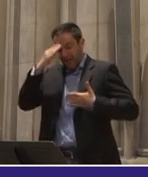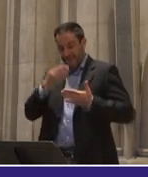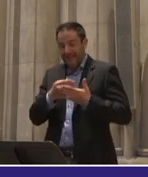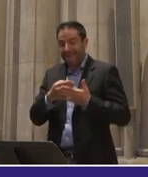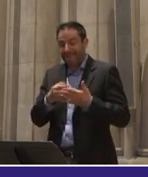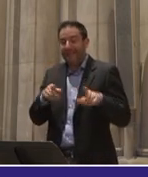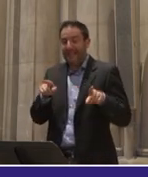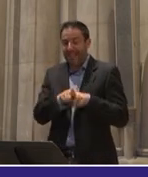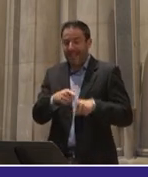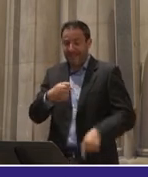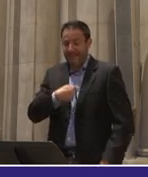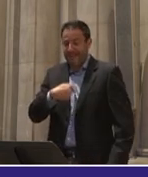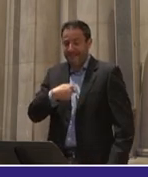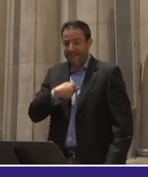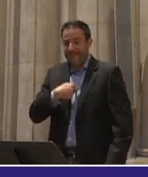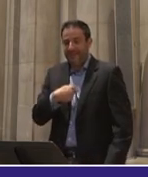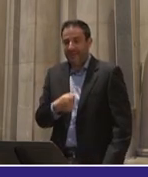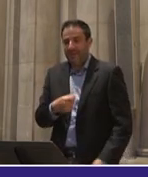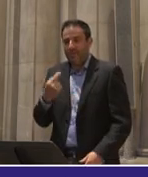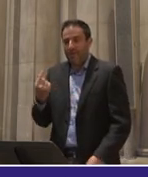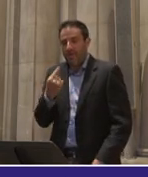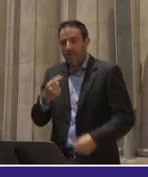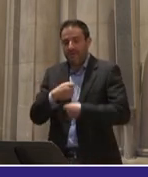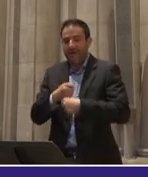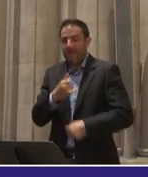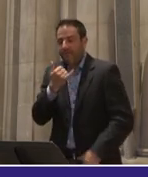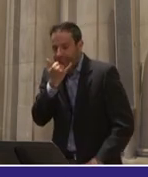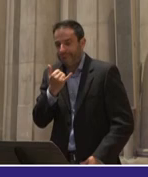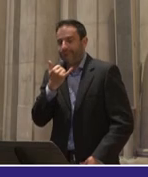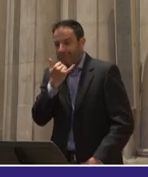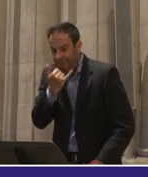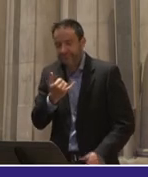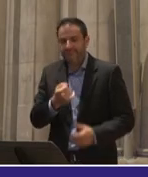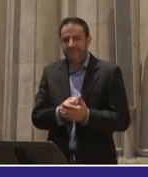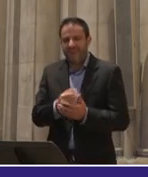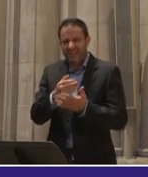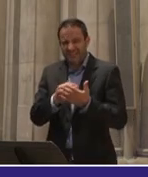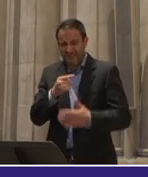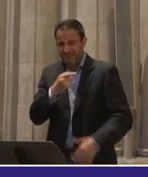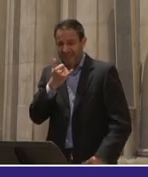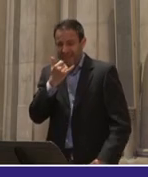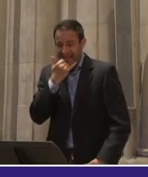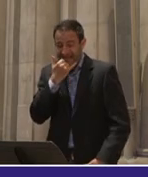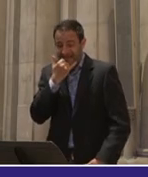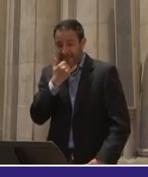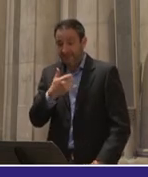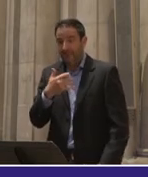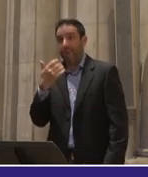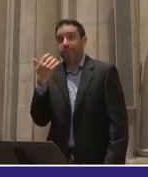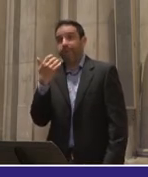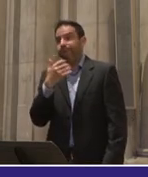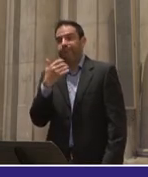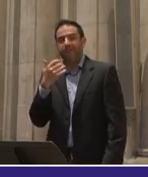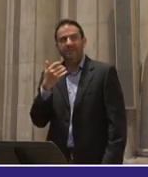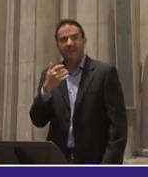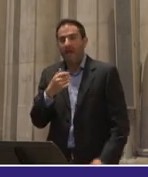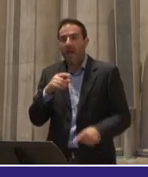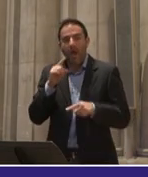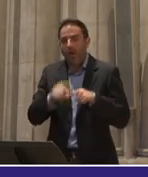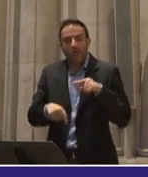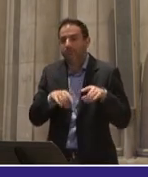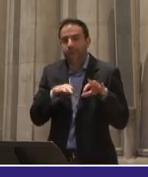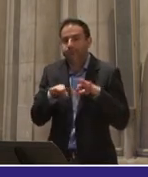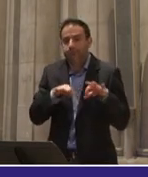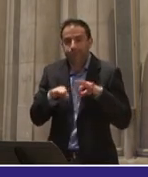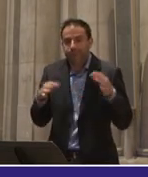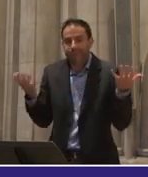was accident-prone as a kid, to put it mildly, and some of his accidents I truly defied explanation. They